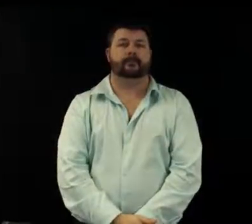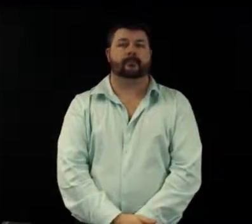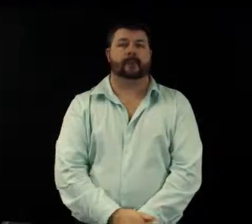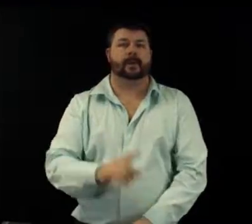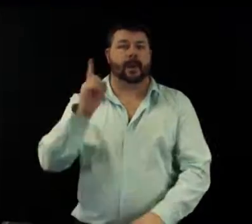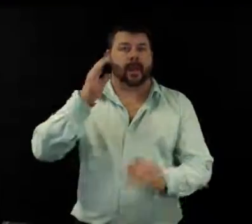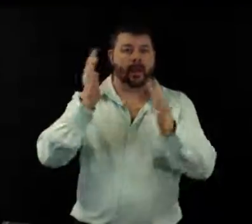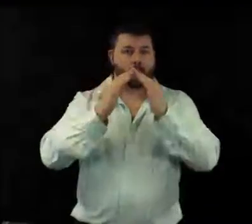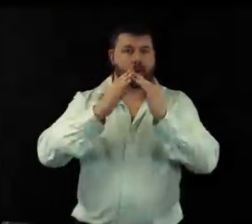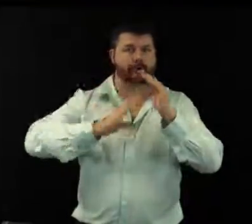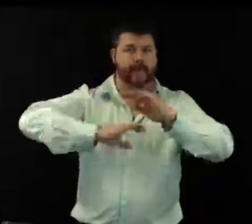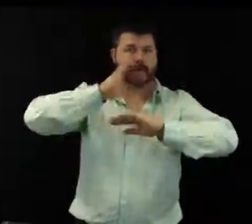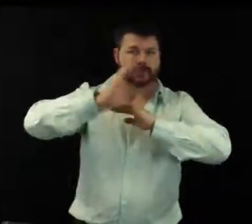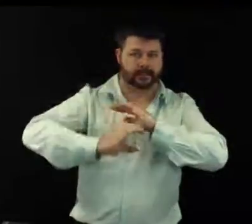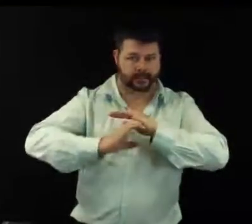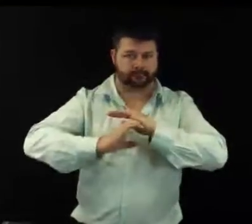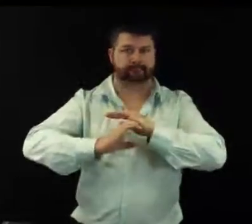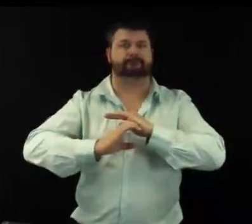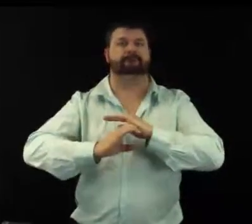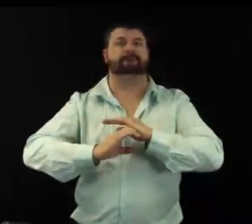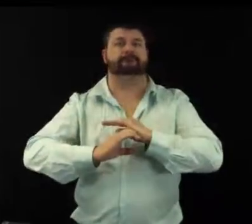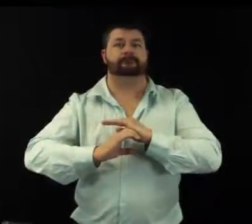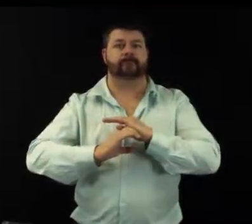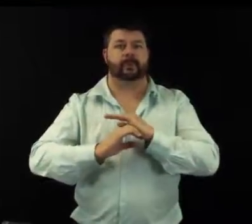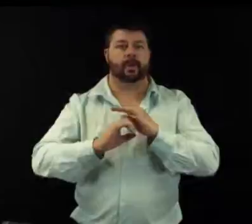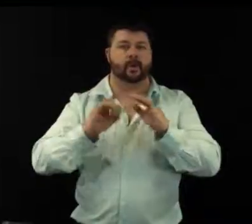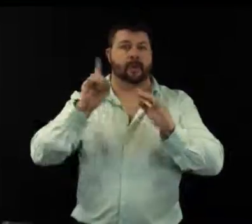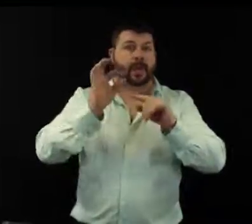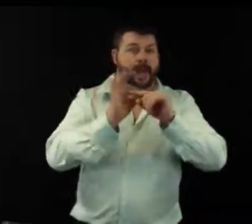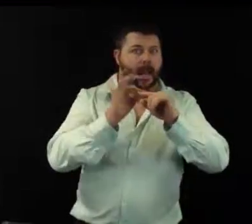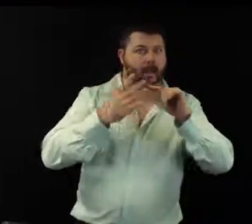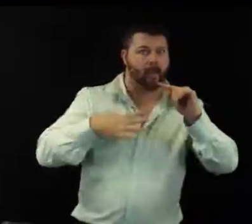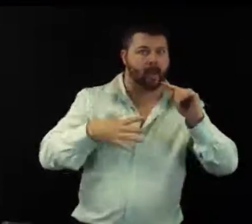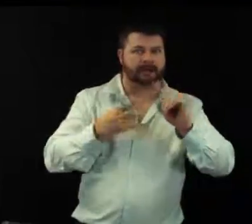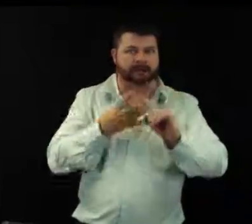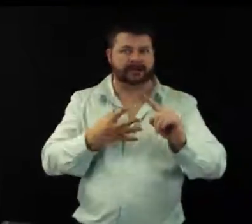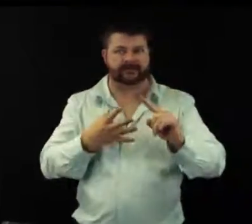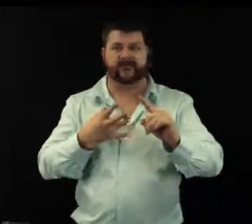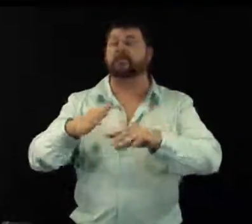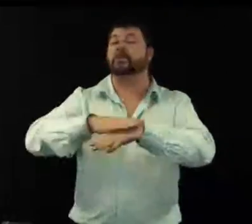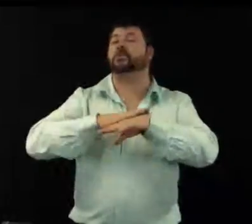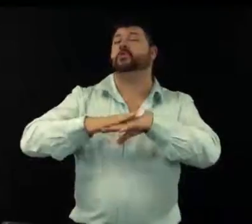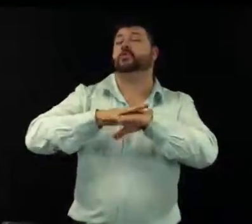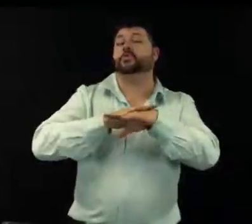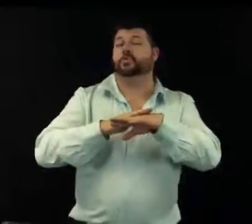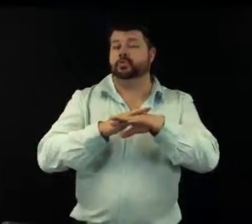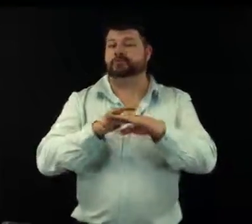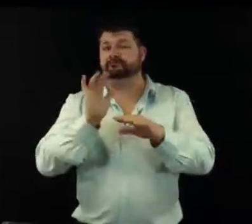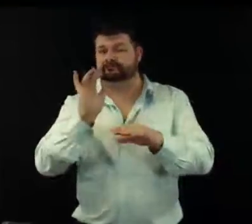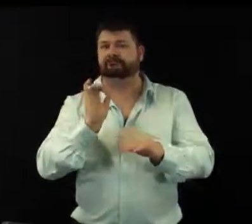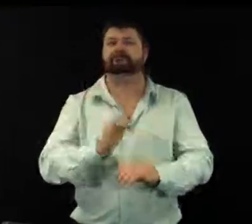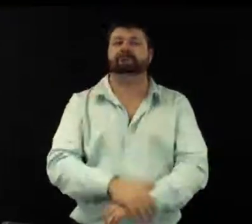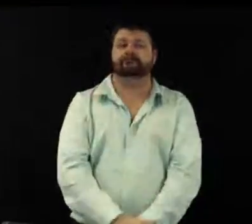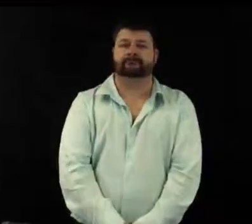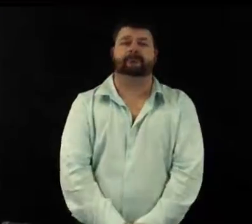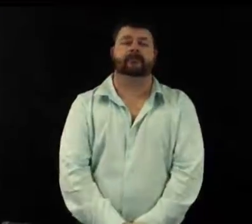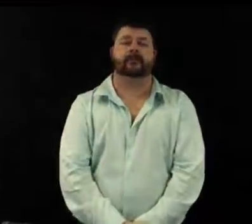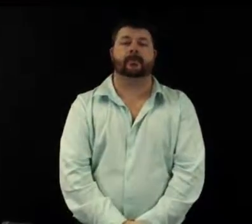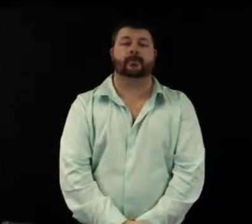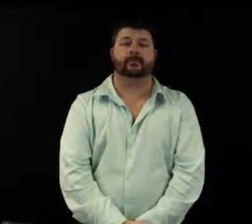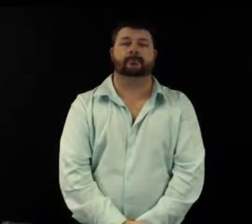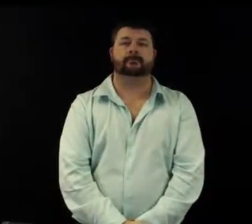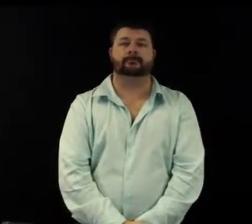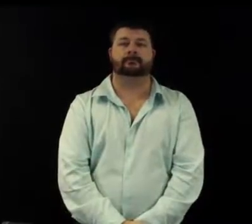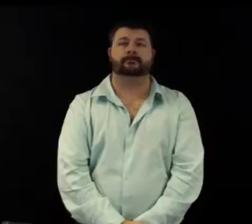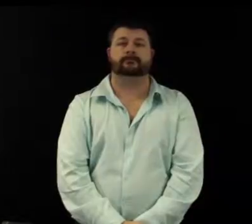wish to modify. Assign the calendar a color code by selecting one from the list. All calendar entries in that calendar will be displayed